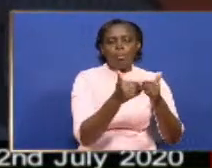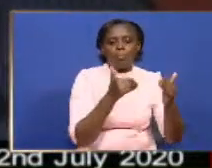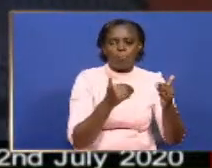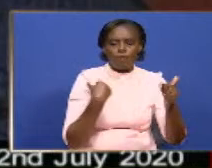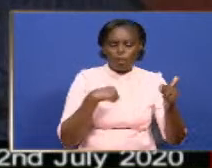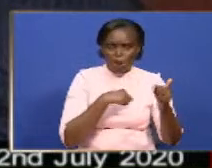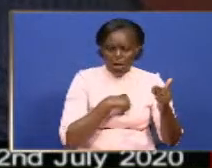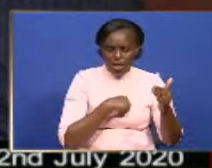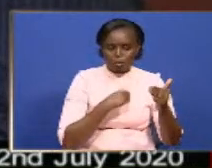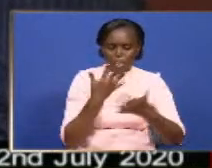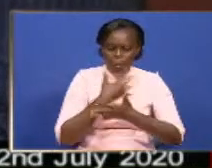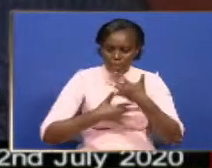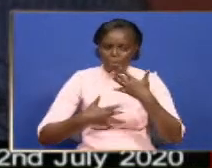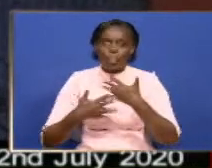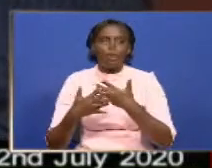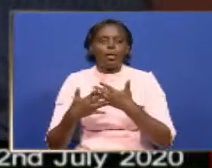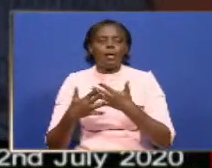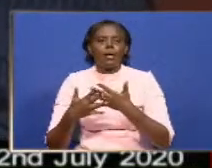us engaging